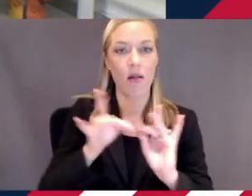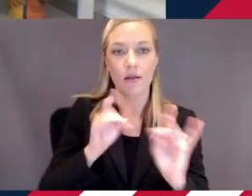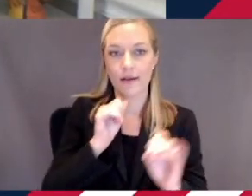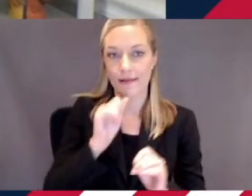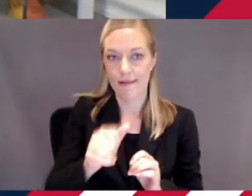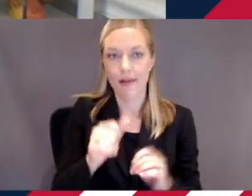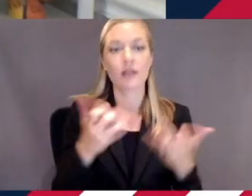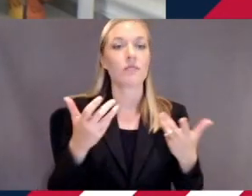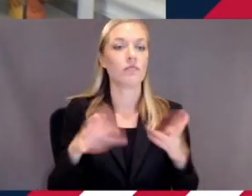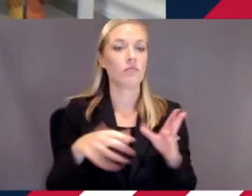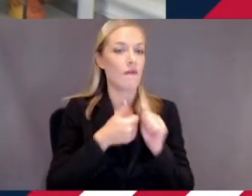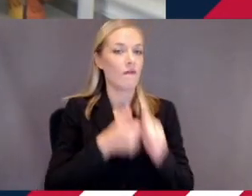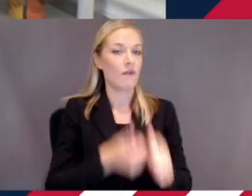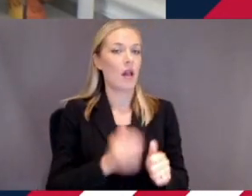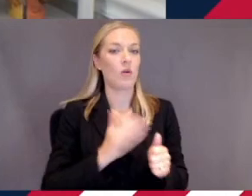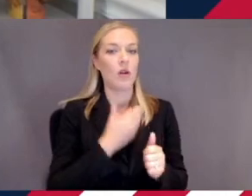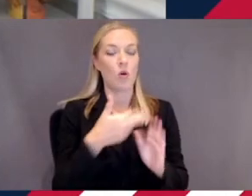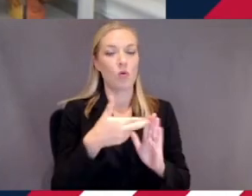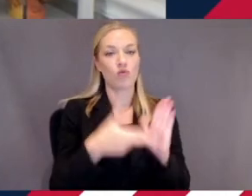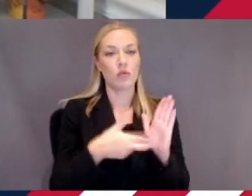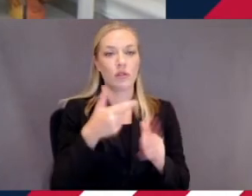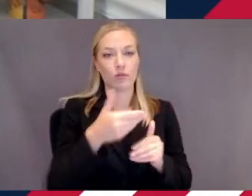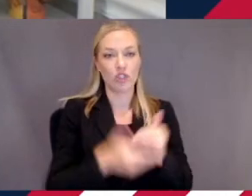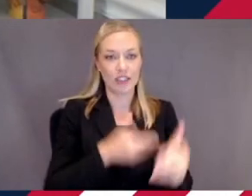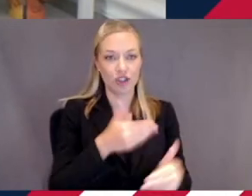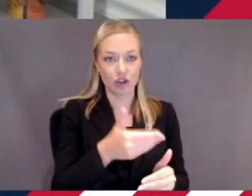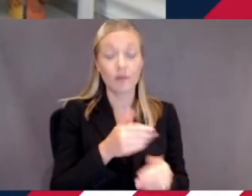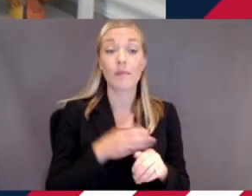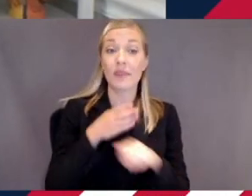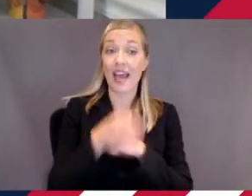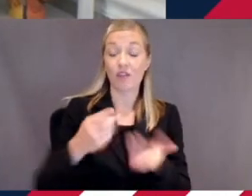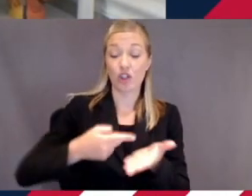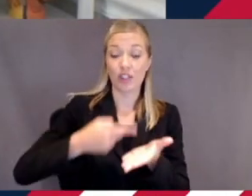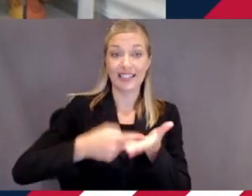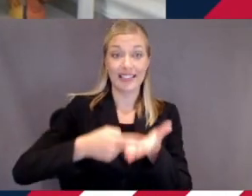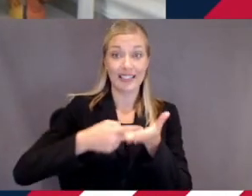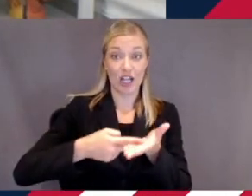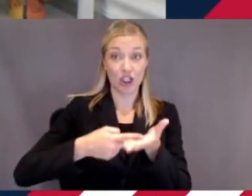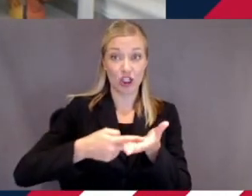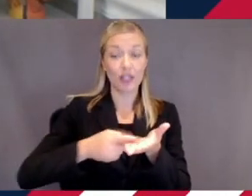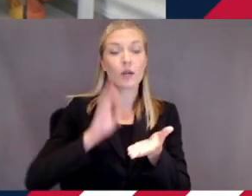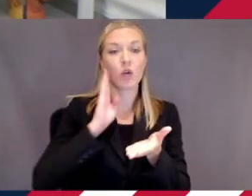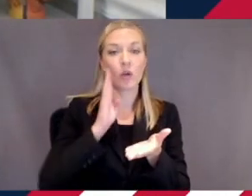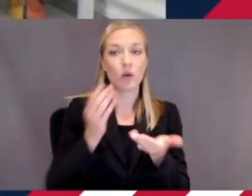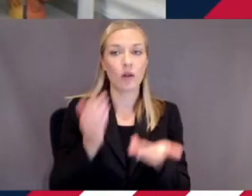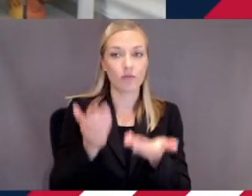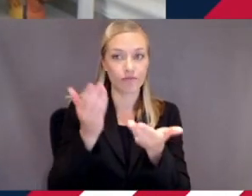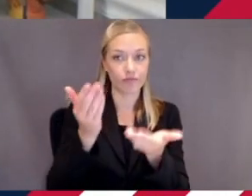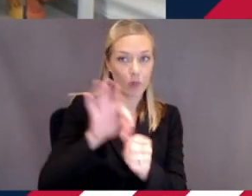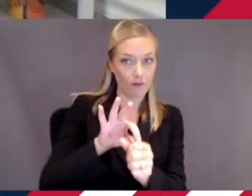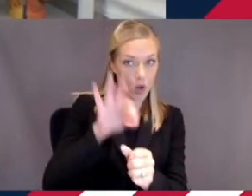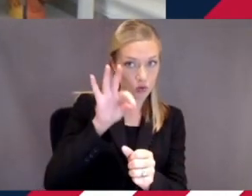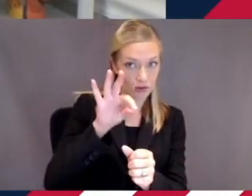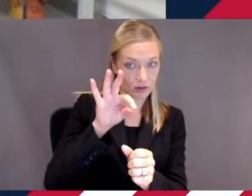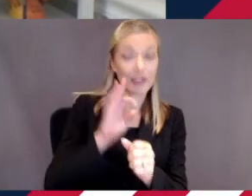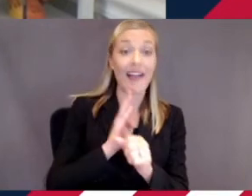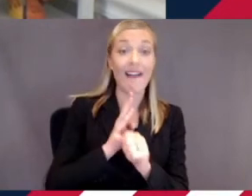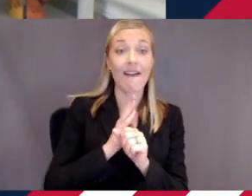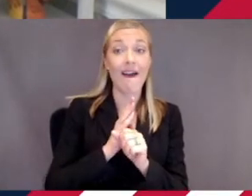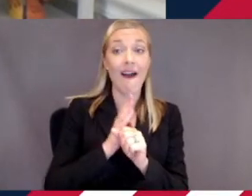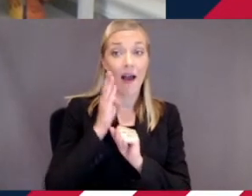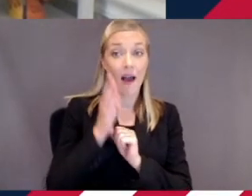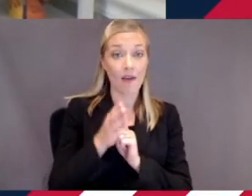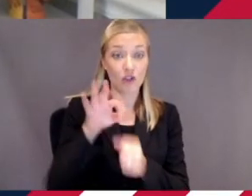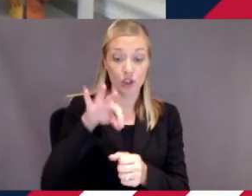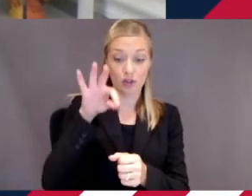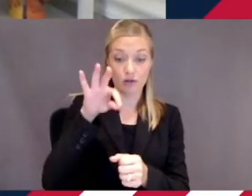a vote. In some instances, a proposal may be withdrawn after discussion and before a